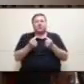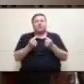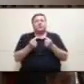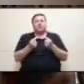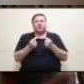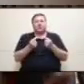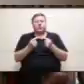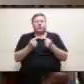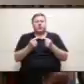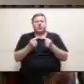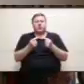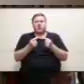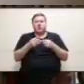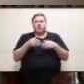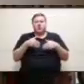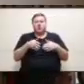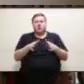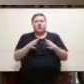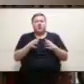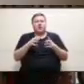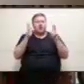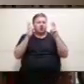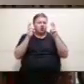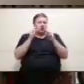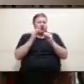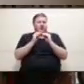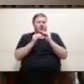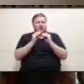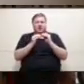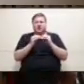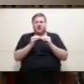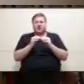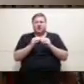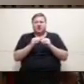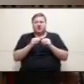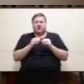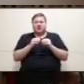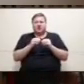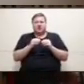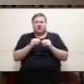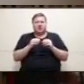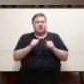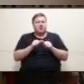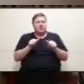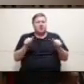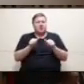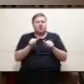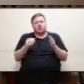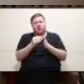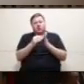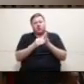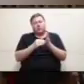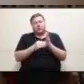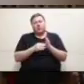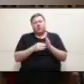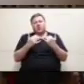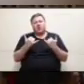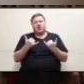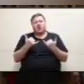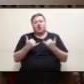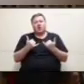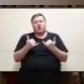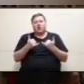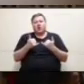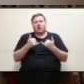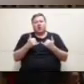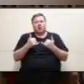their issues have been resolved. Those are some of the measures that we have put in place. And now of late, we have also made